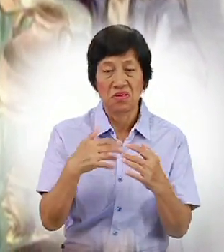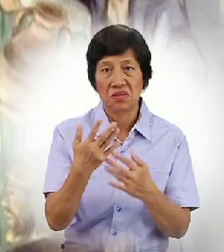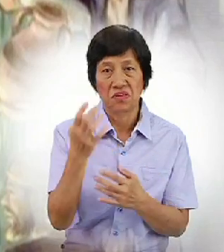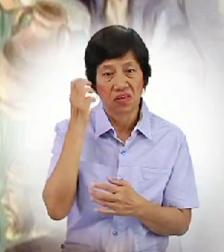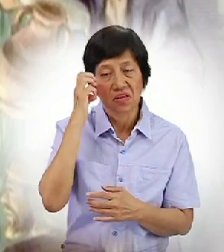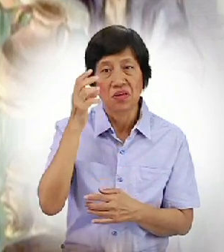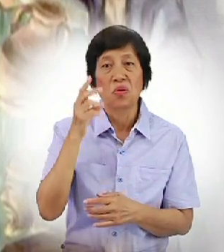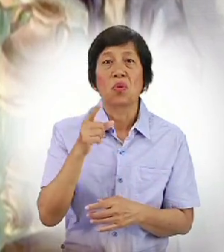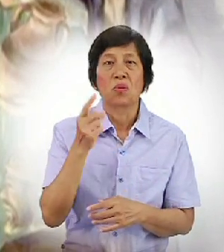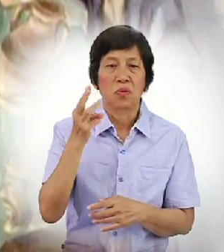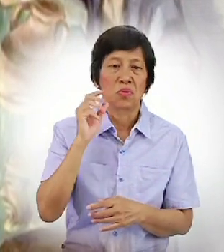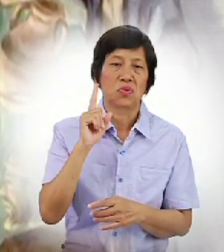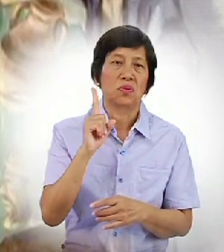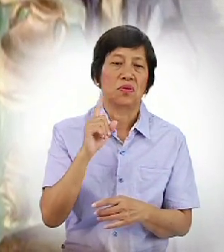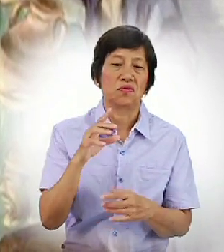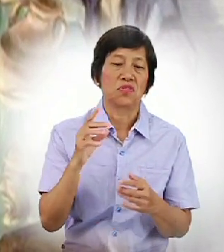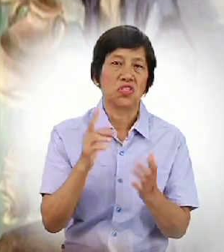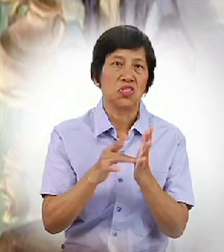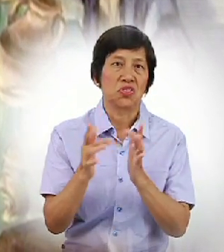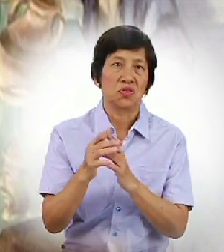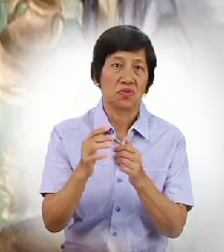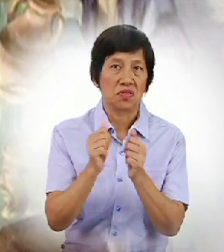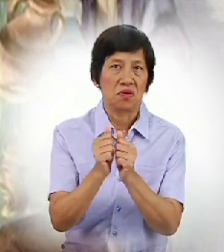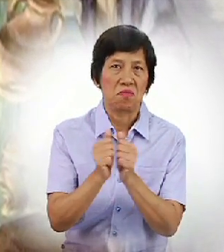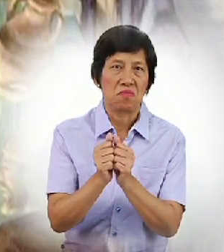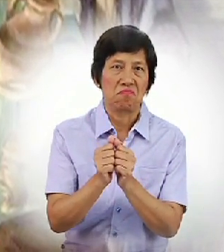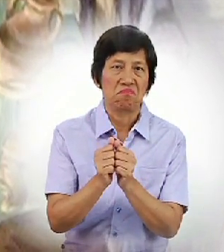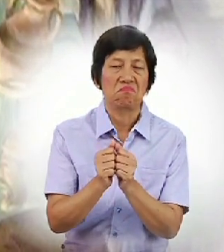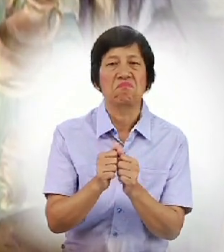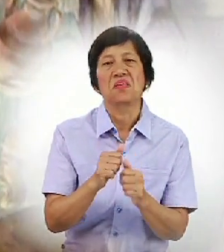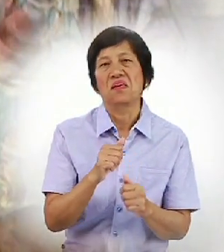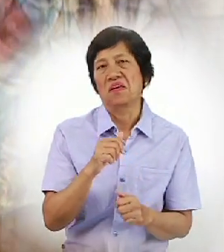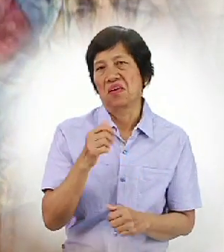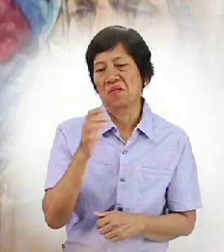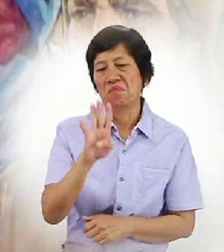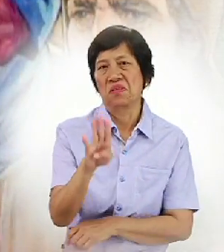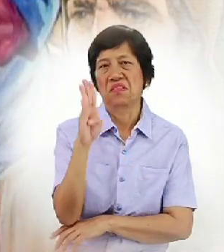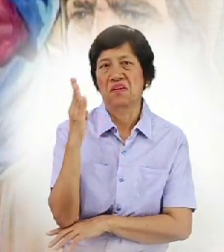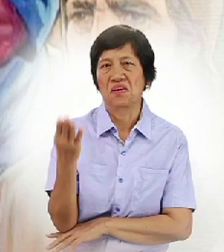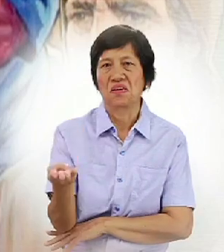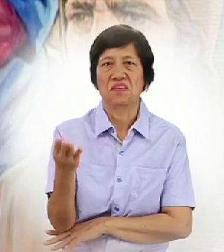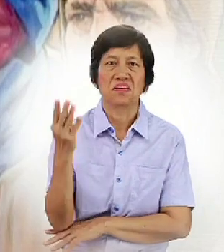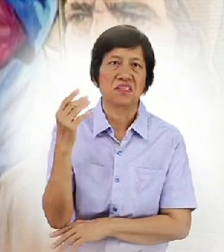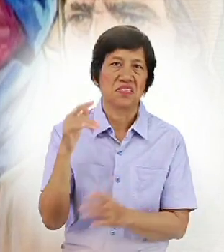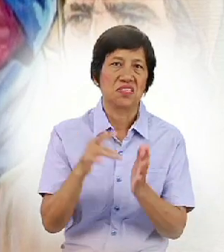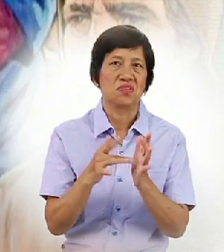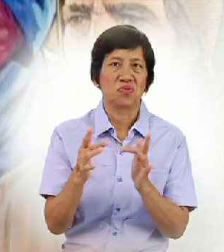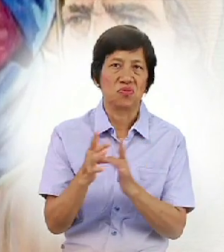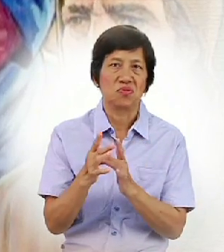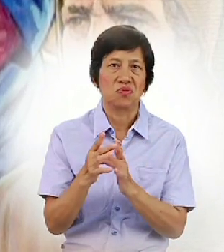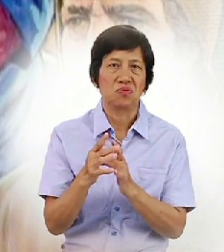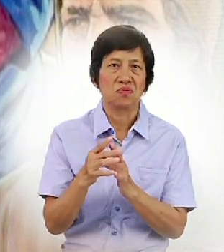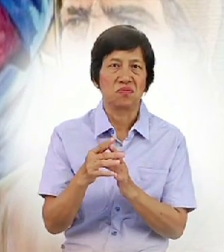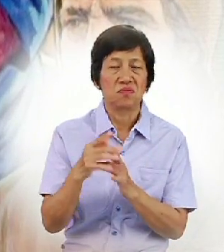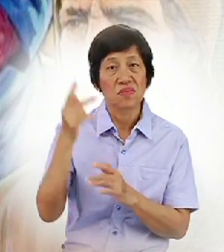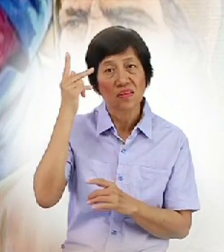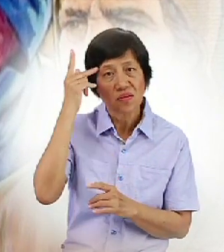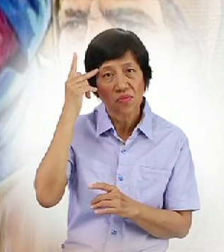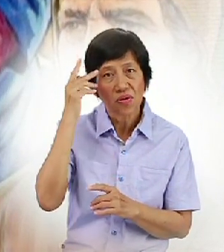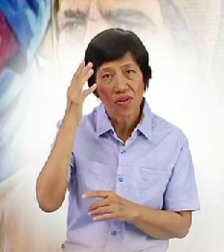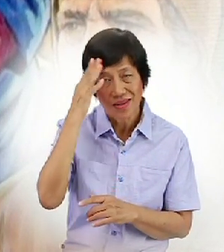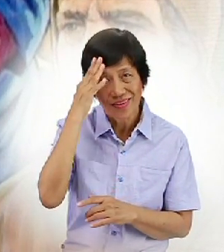Jesus' companions. He betrayed Jesus. Paul, we know his